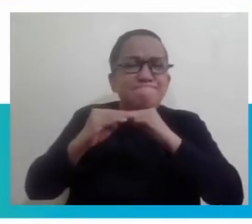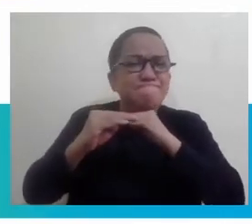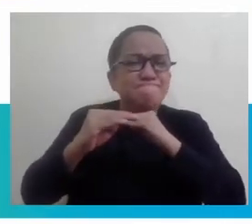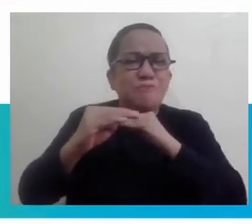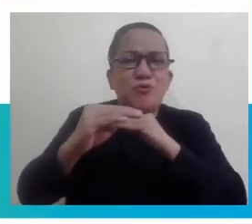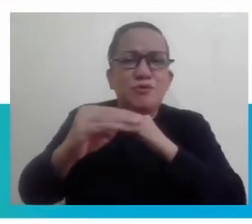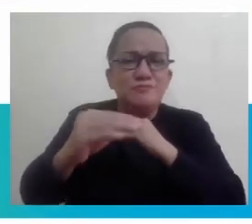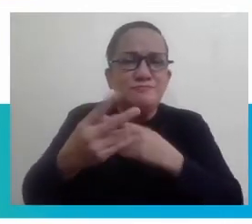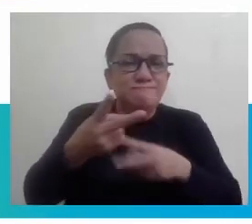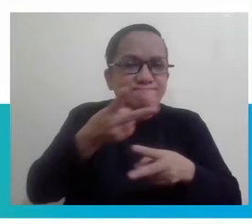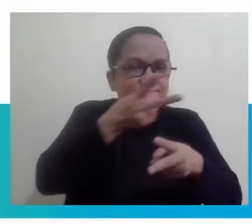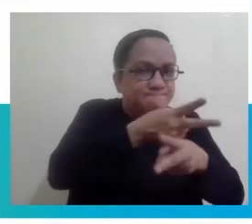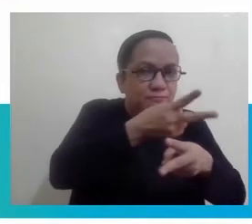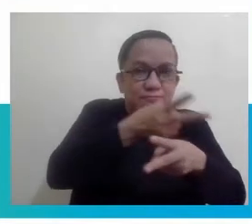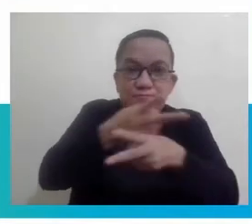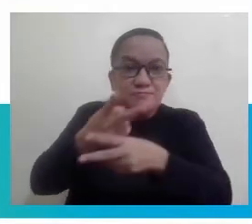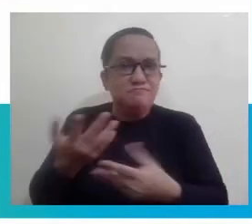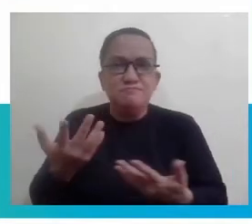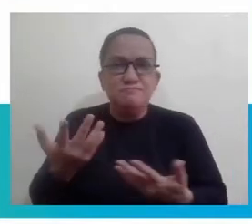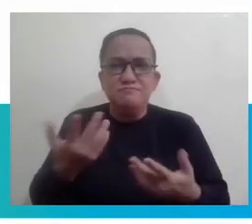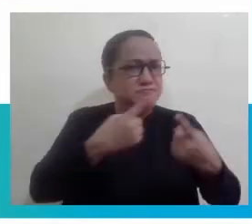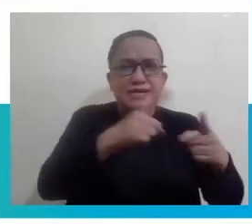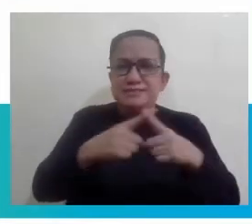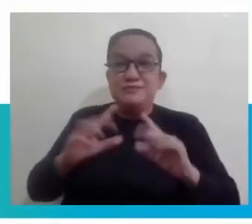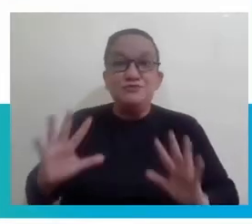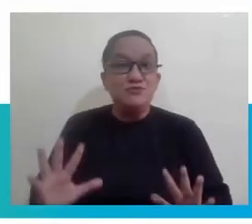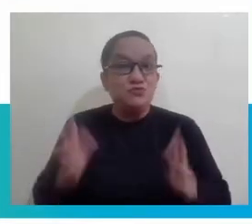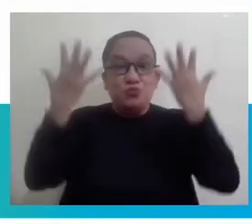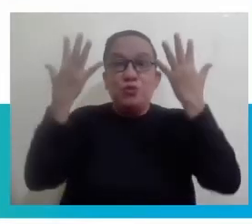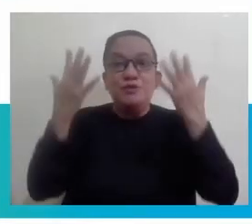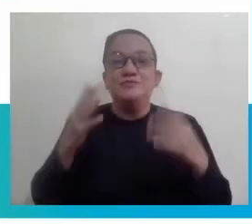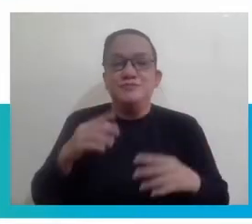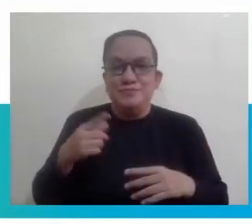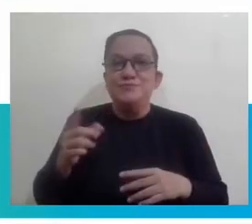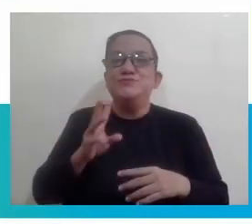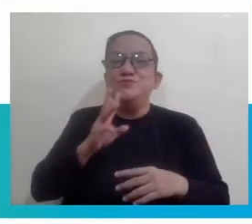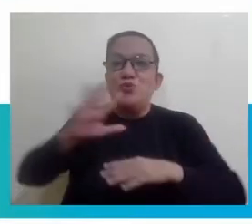that contribute to the region's inclusive and prosperous future.